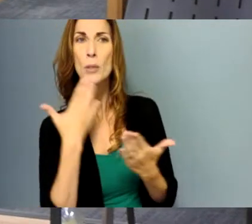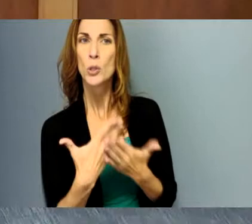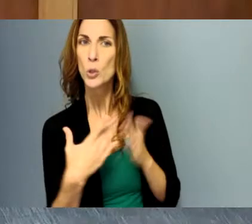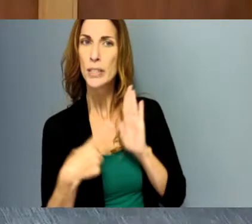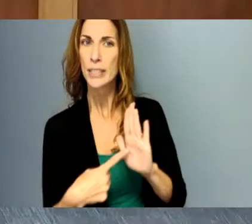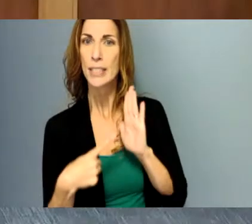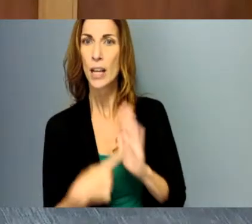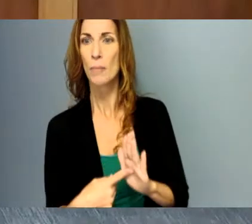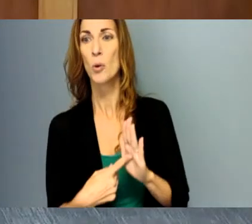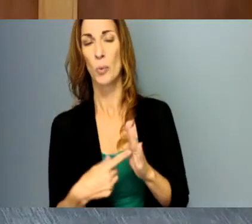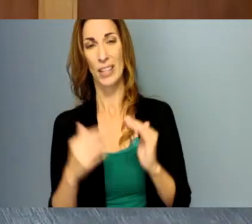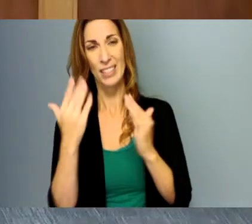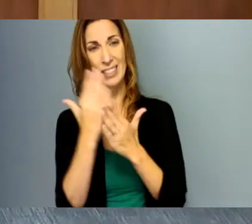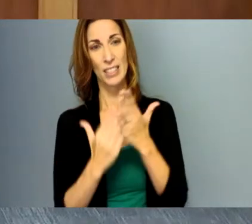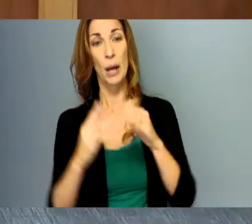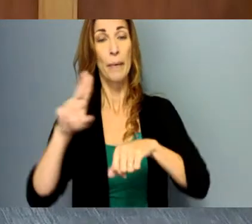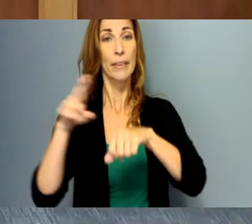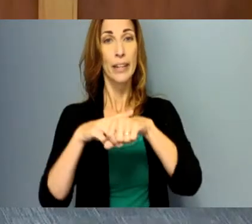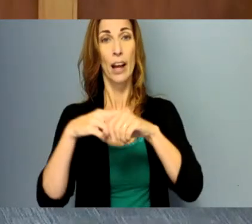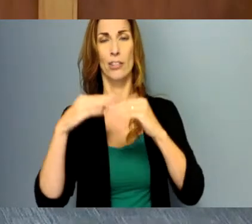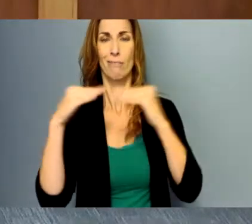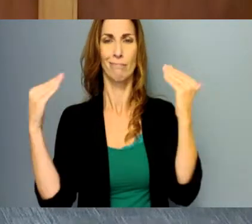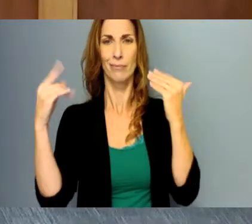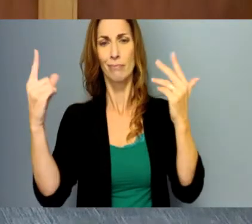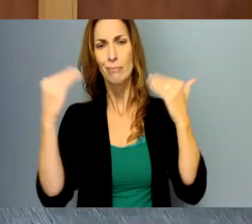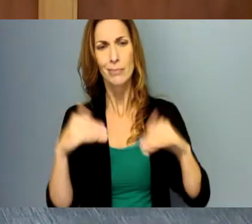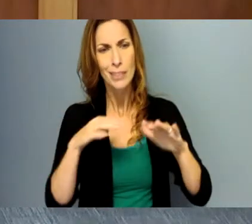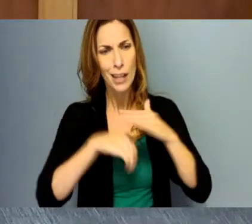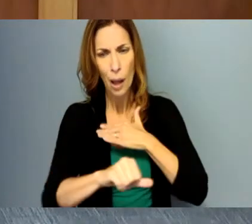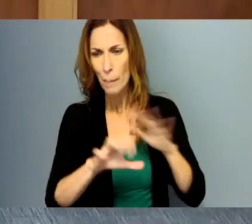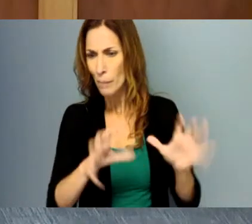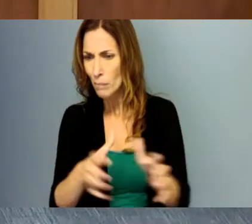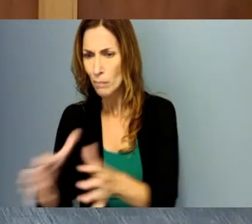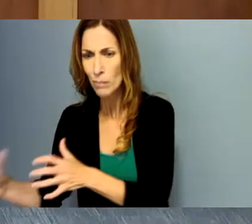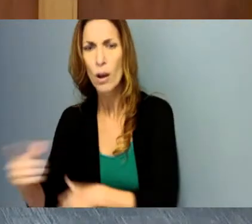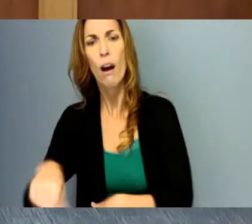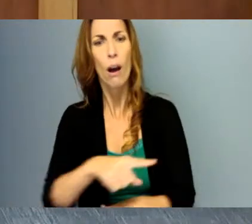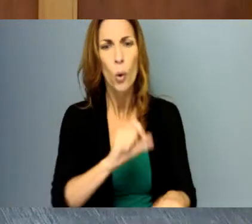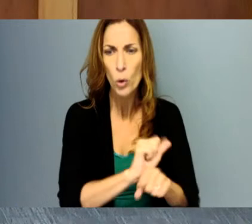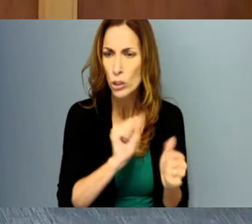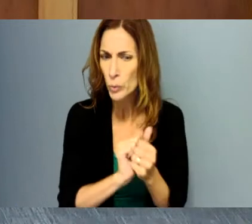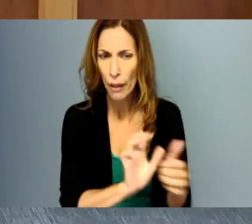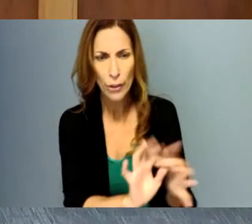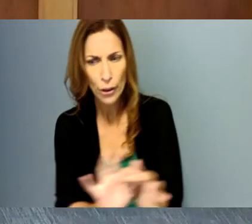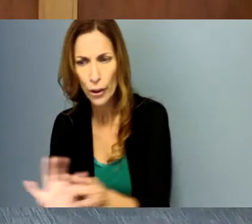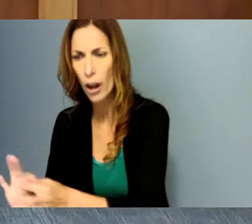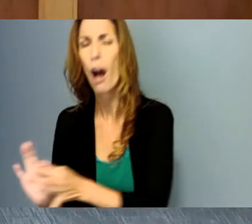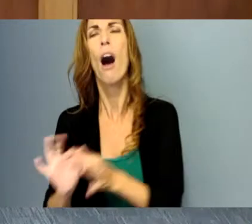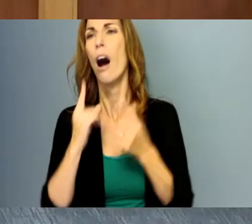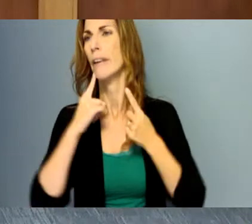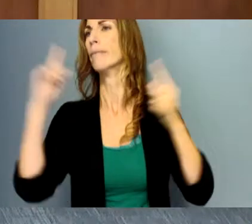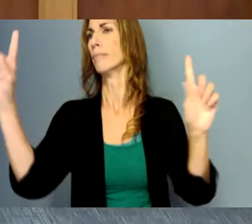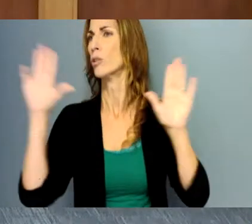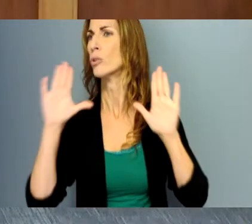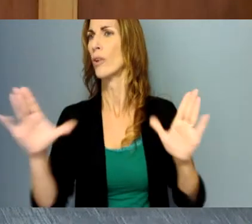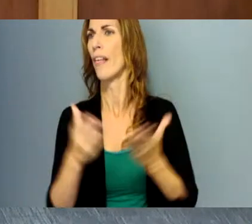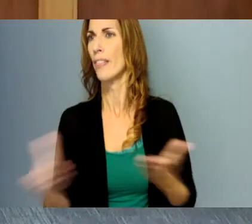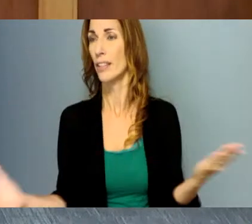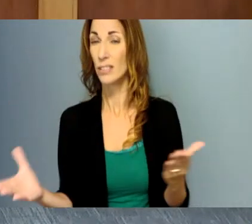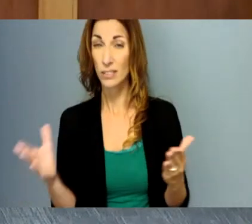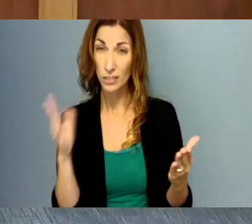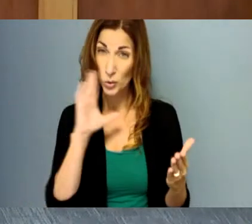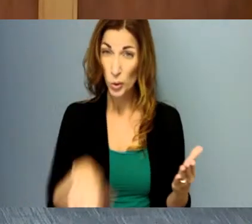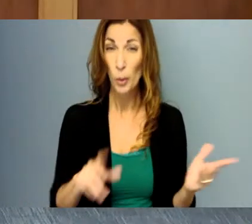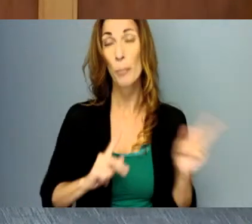subnational governments at the county and local level can work together to make great things happen. As we all know, people call the police